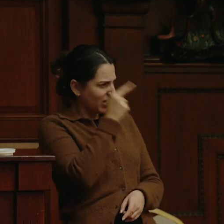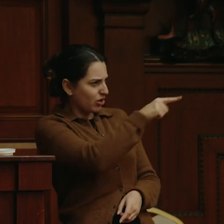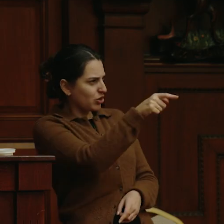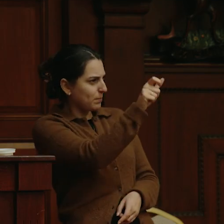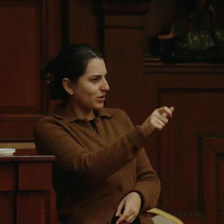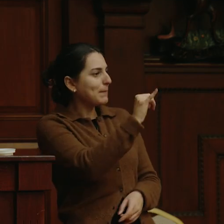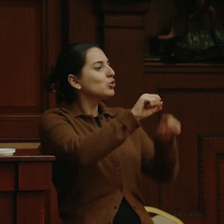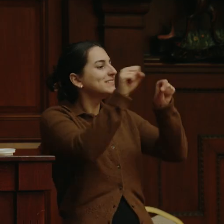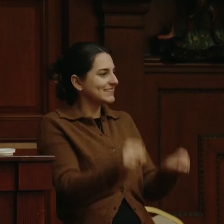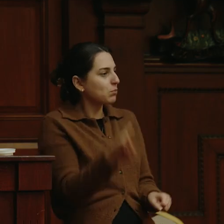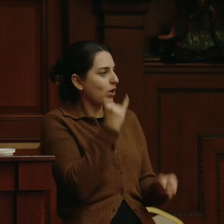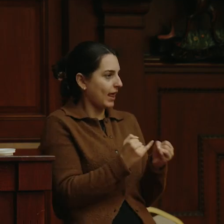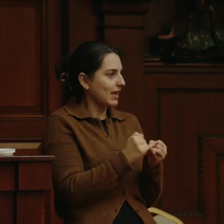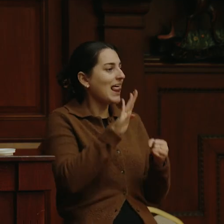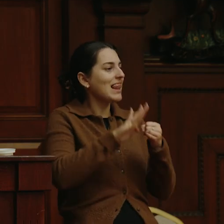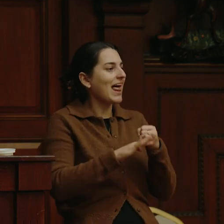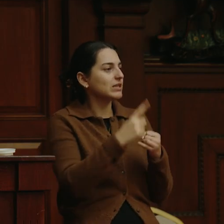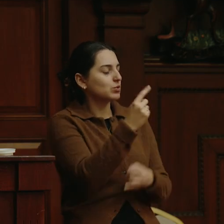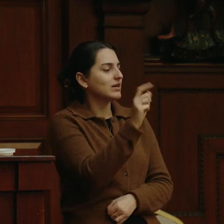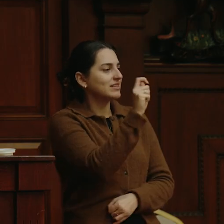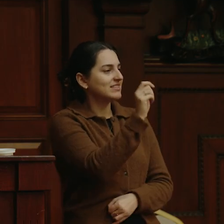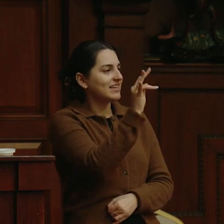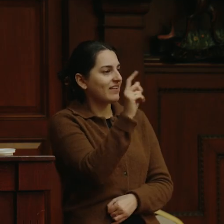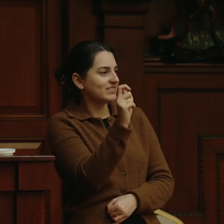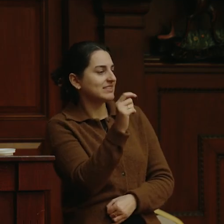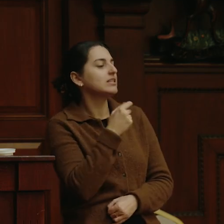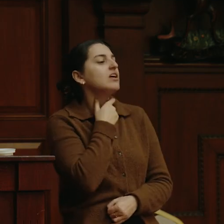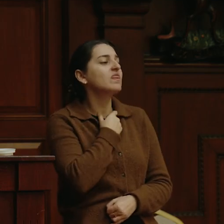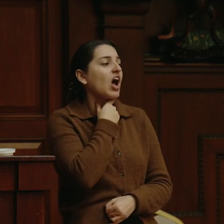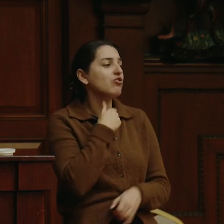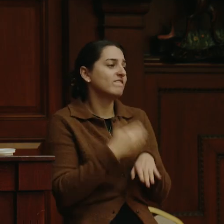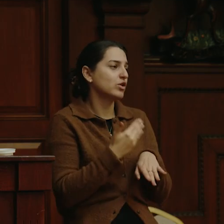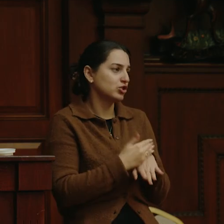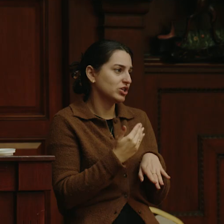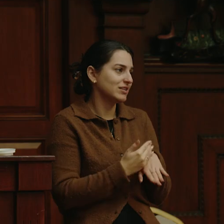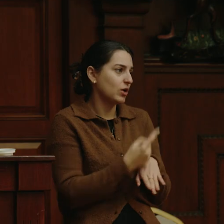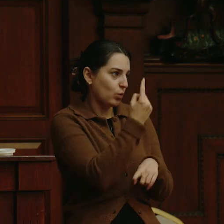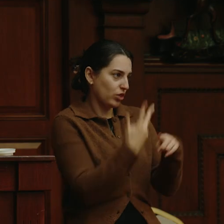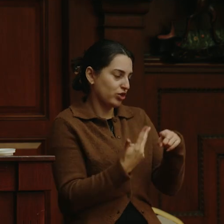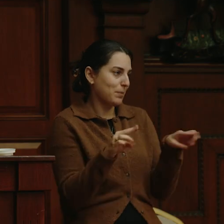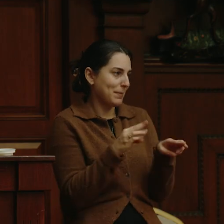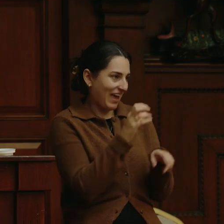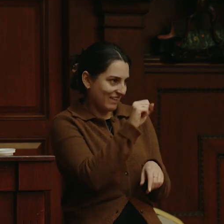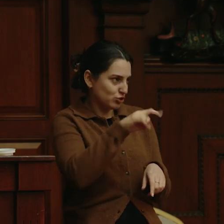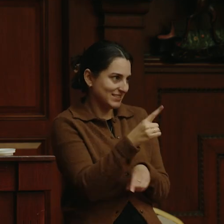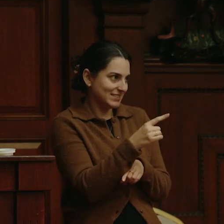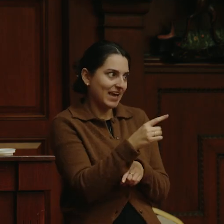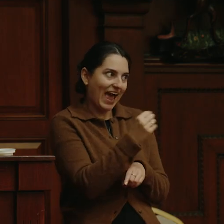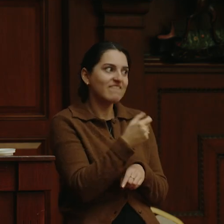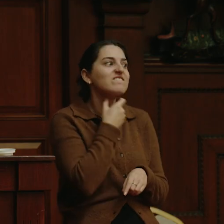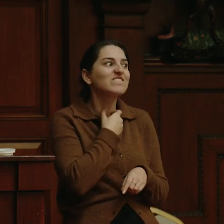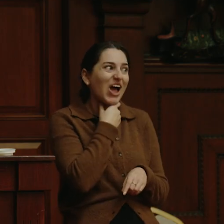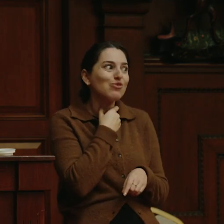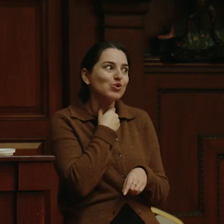system. And the last blood test is TFTs, thyroid function. So about a third of patients with Sjögren's disease will have